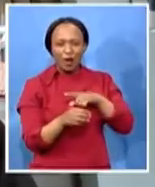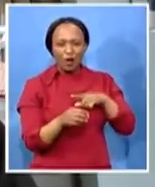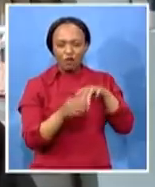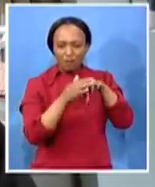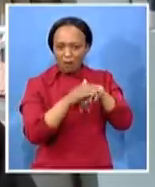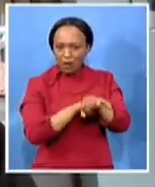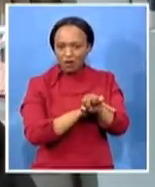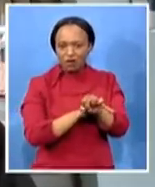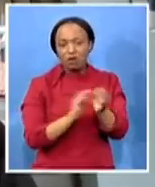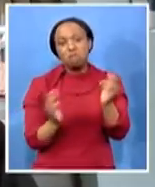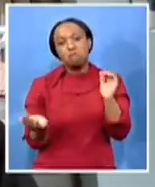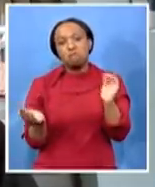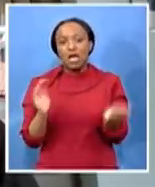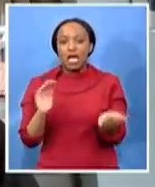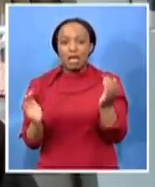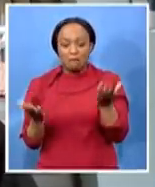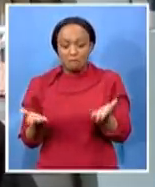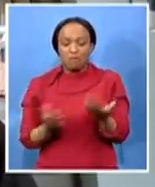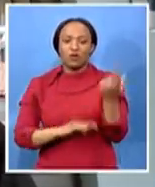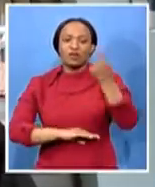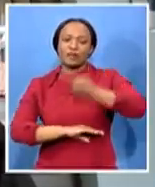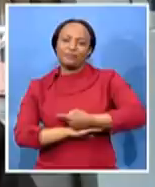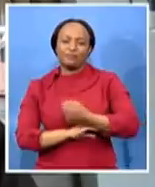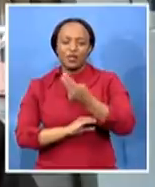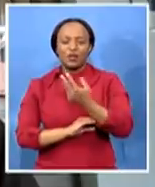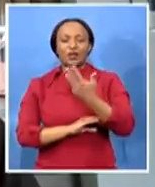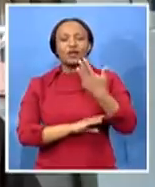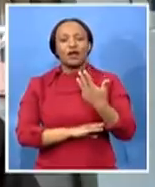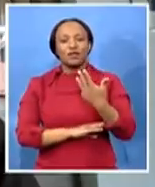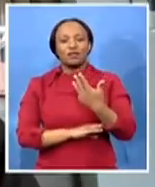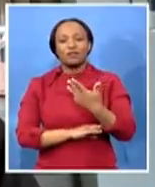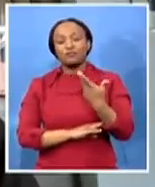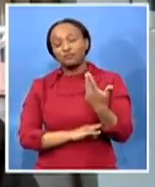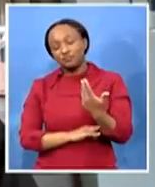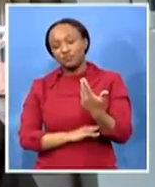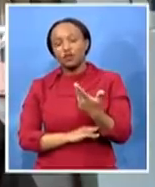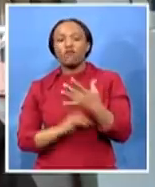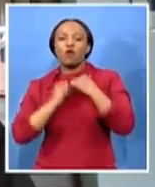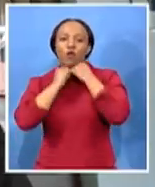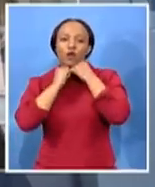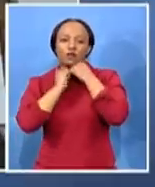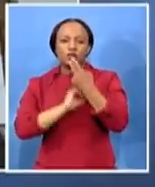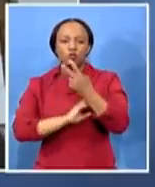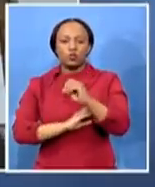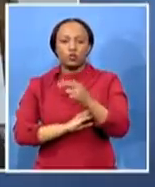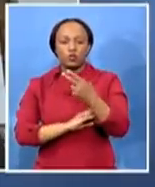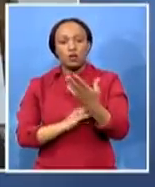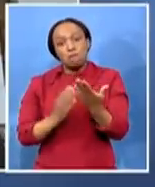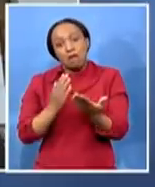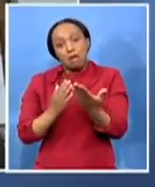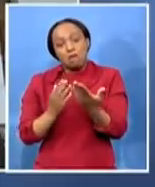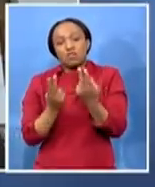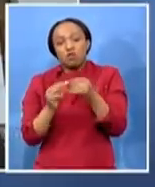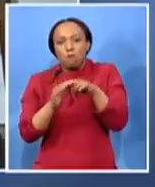the 29th, the 28th of August 2020, the new might have been born. I know you've said it already, and I